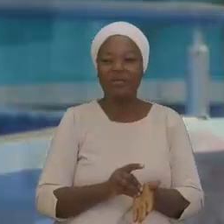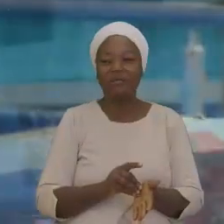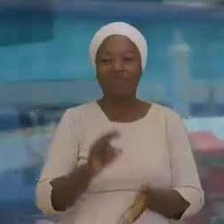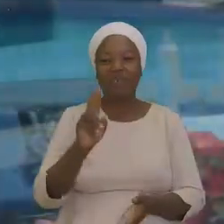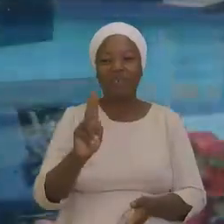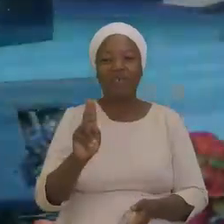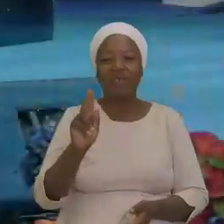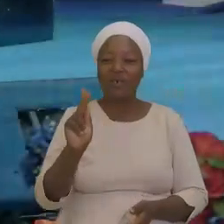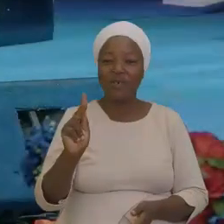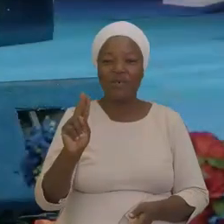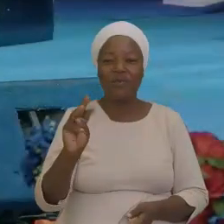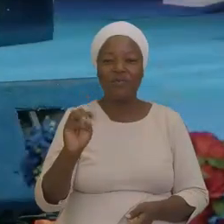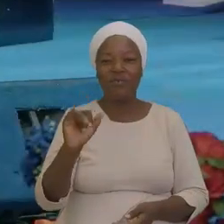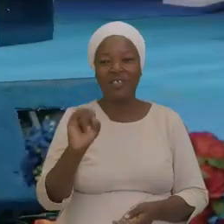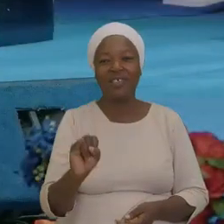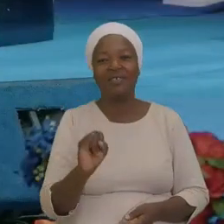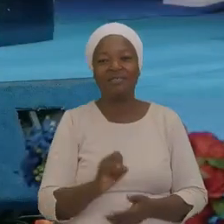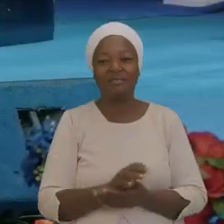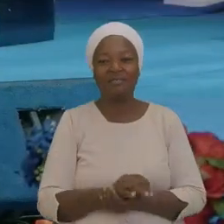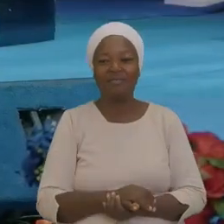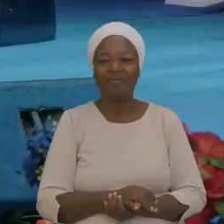Merci beaucoup.